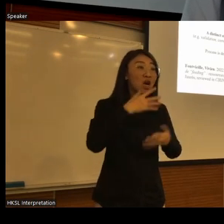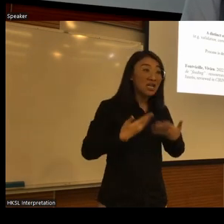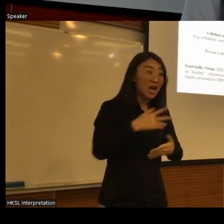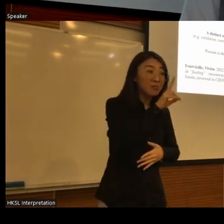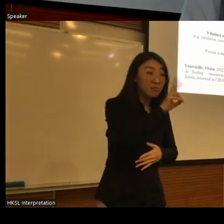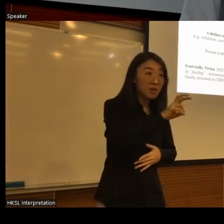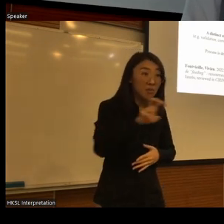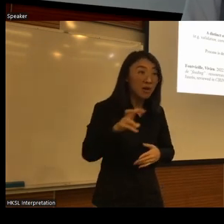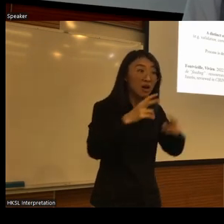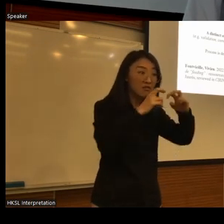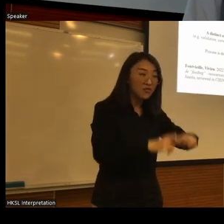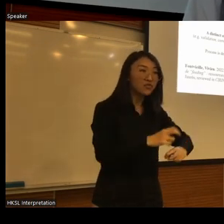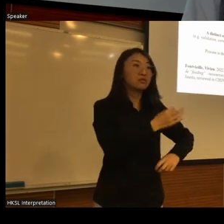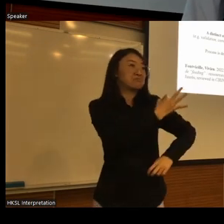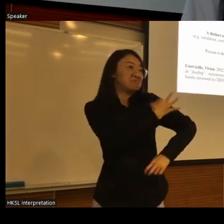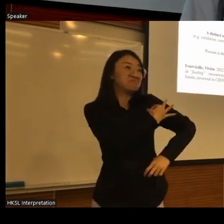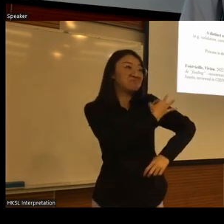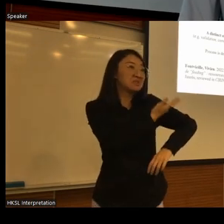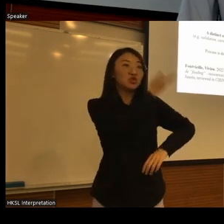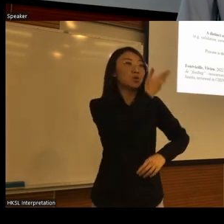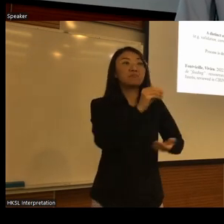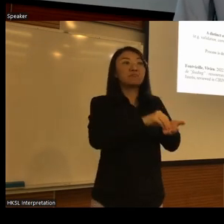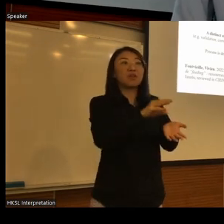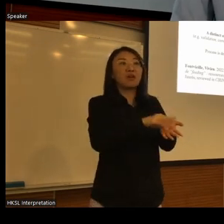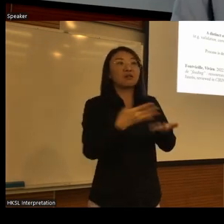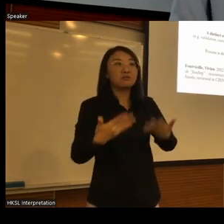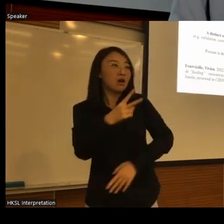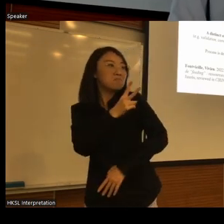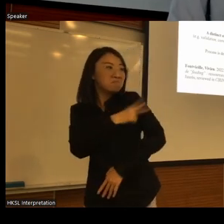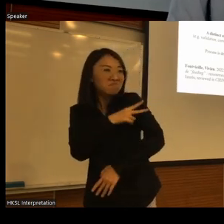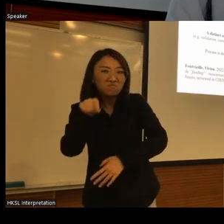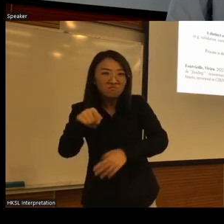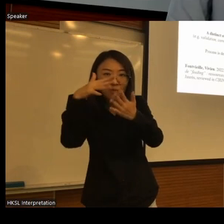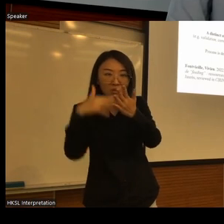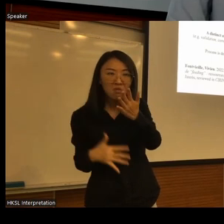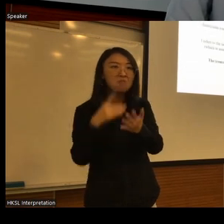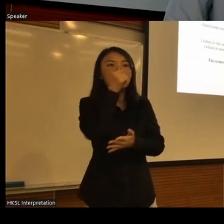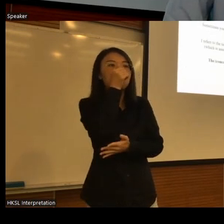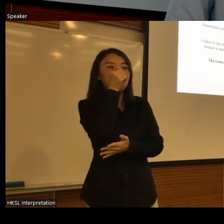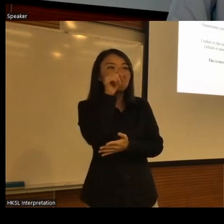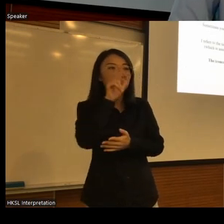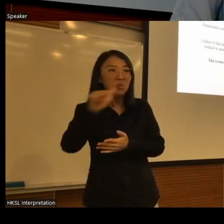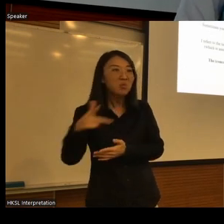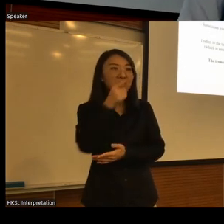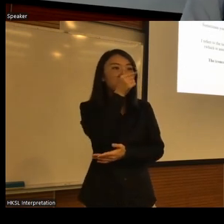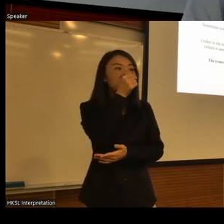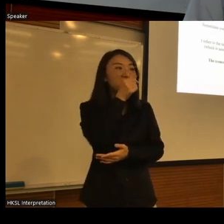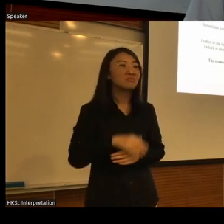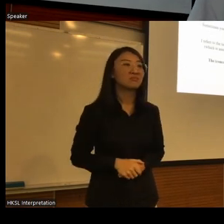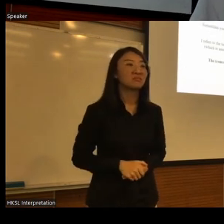not only at PhD level and above, but MA thesis can be quite interesting as well.